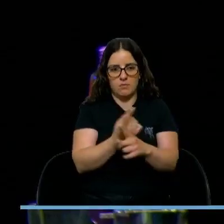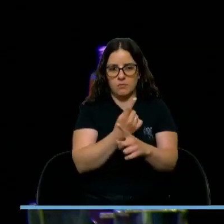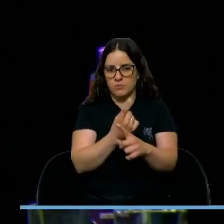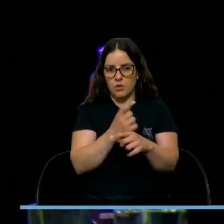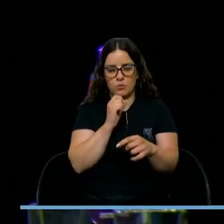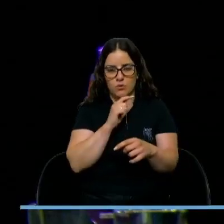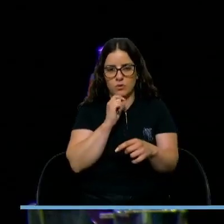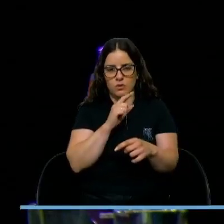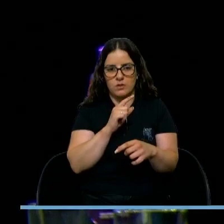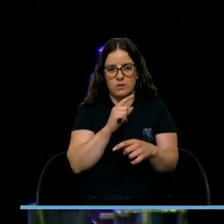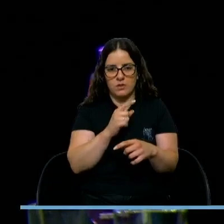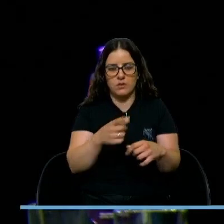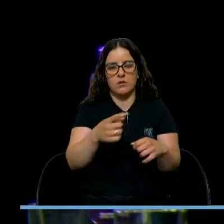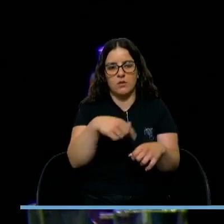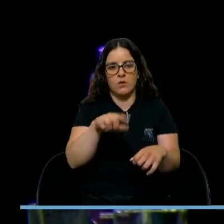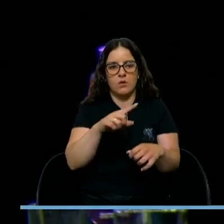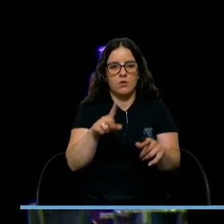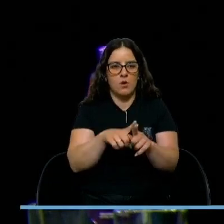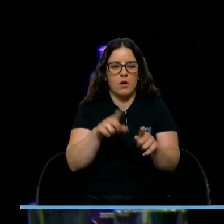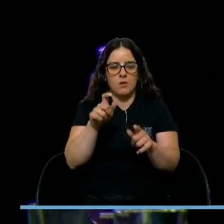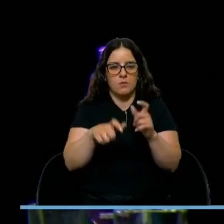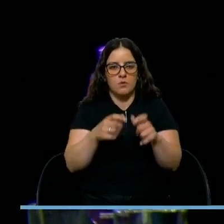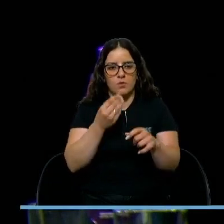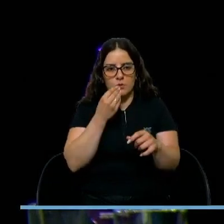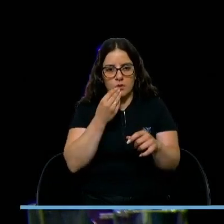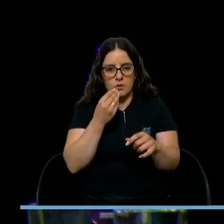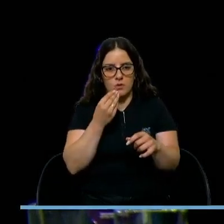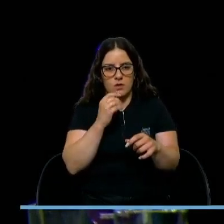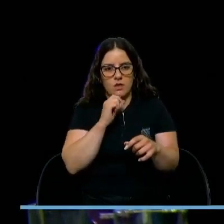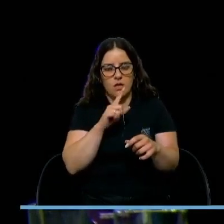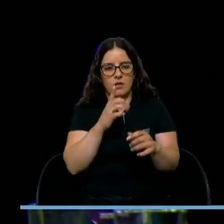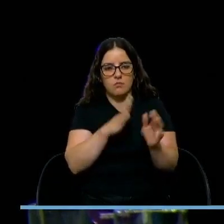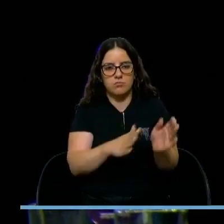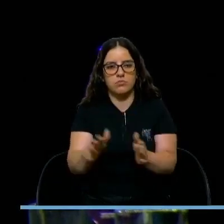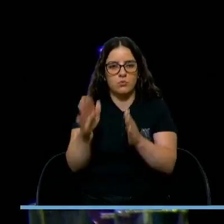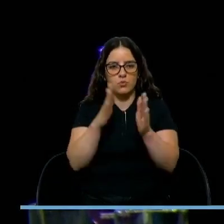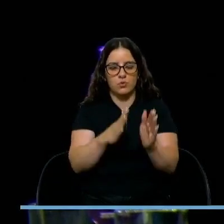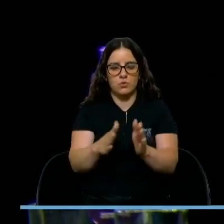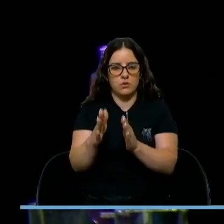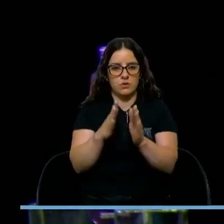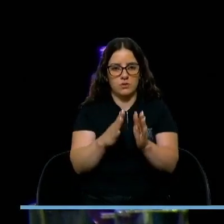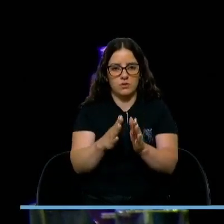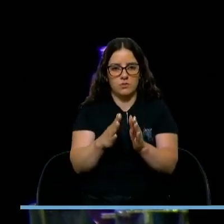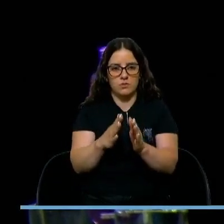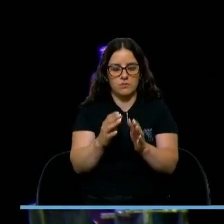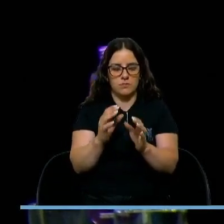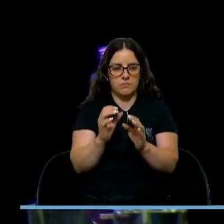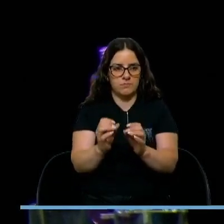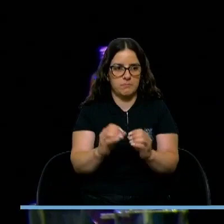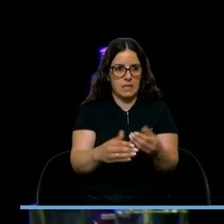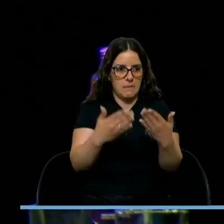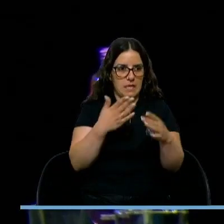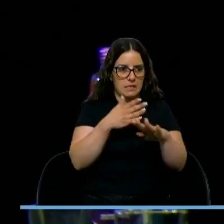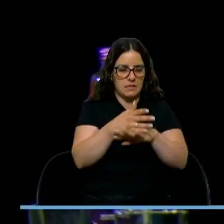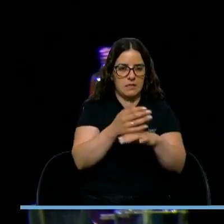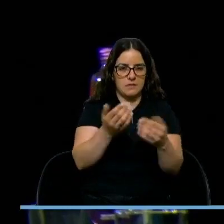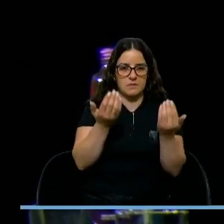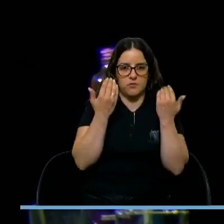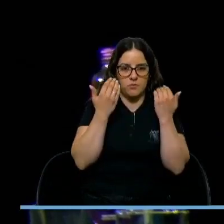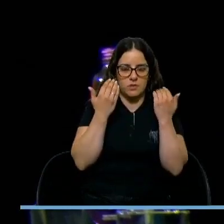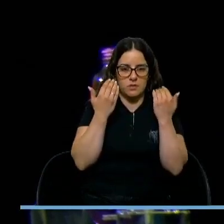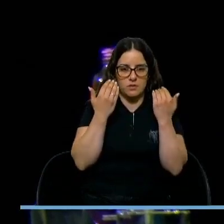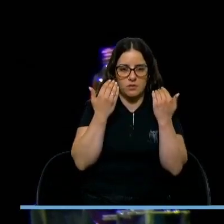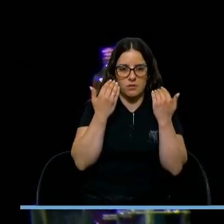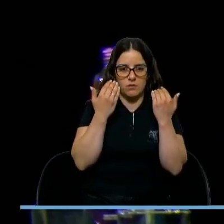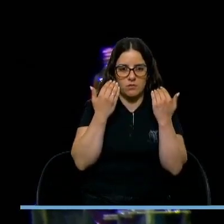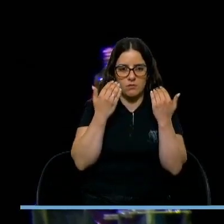And there are also opportunities for us as consumers, and we can produce. First, to